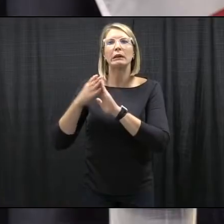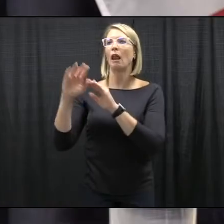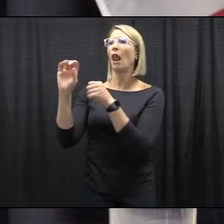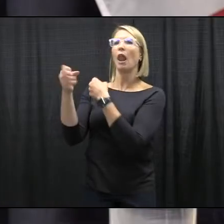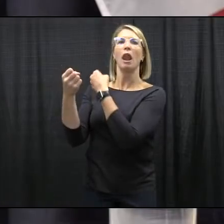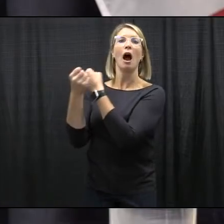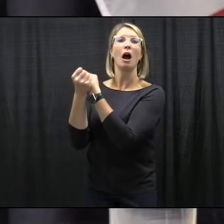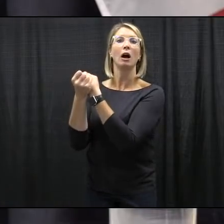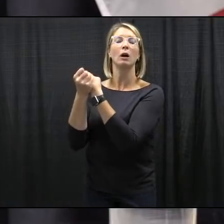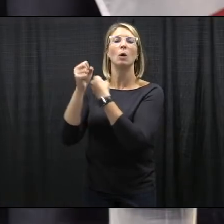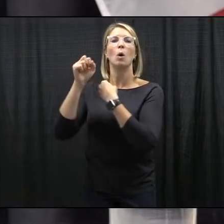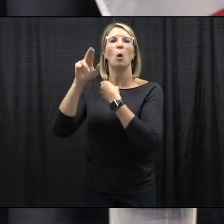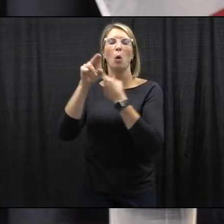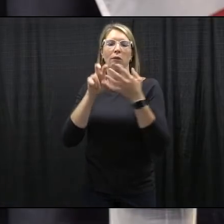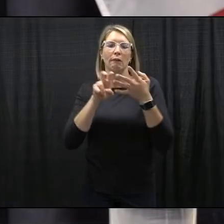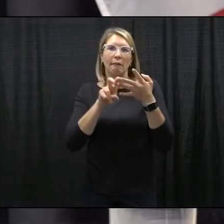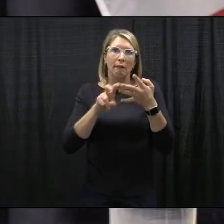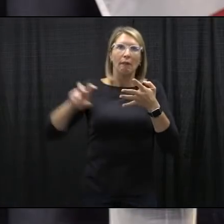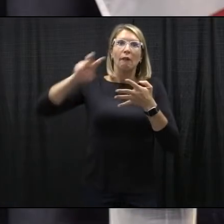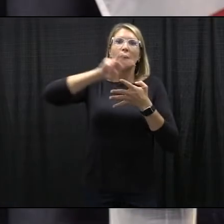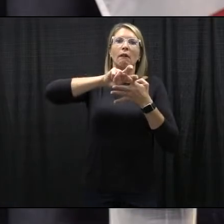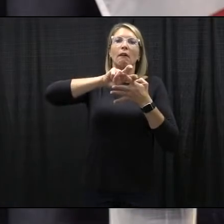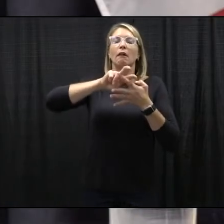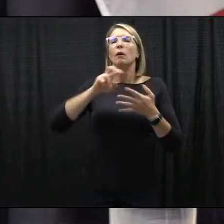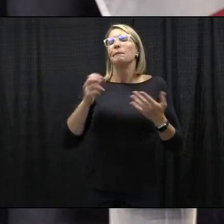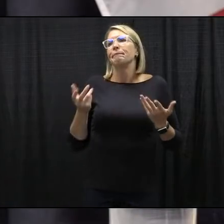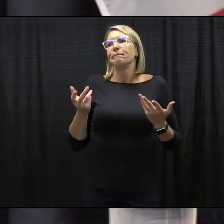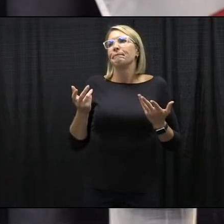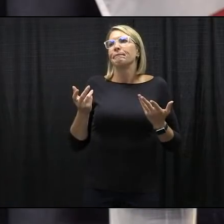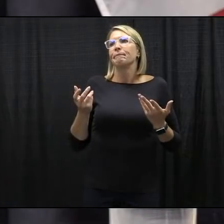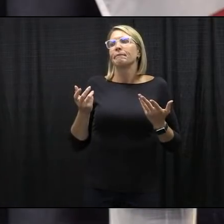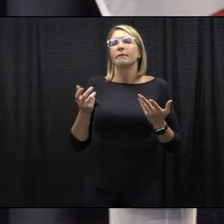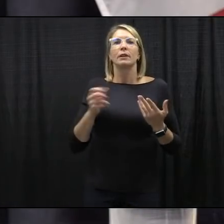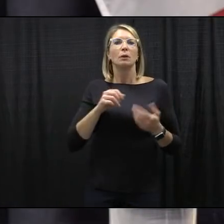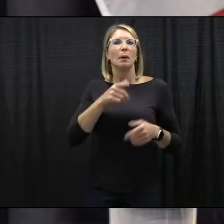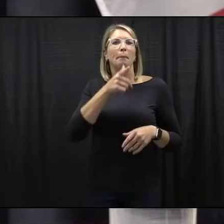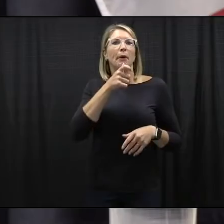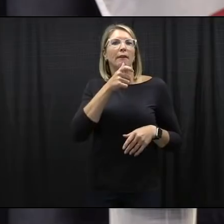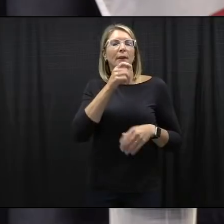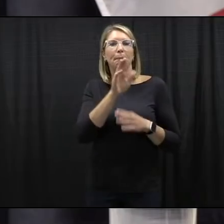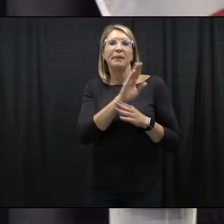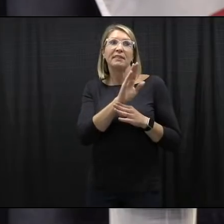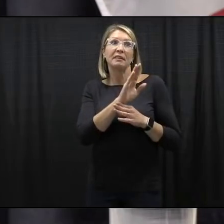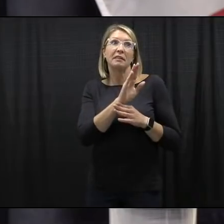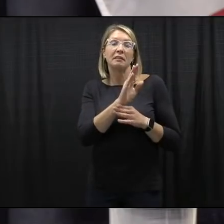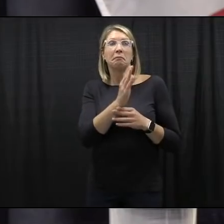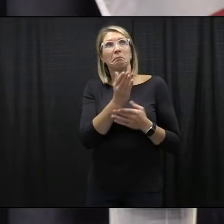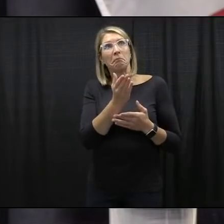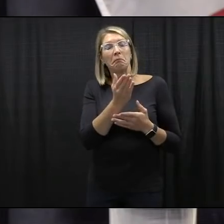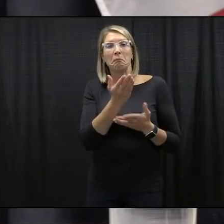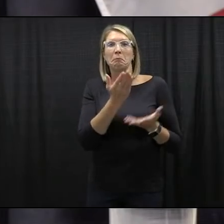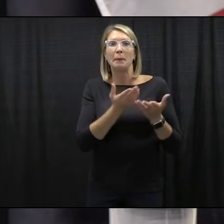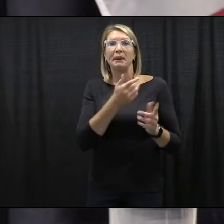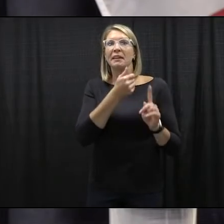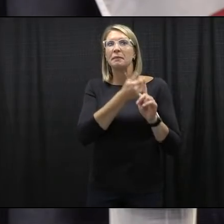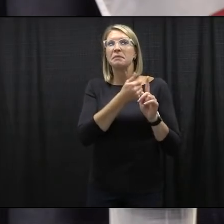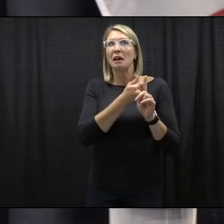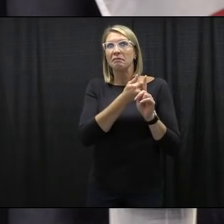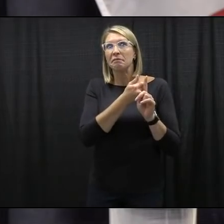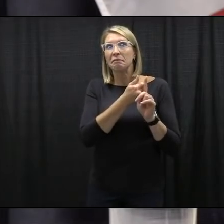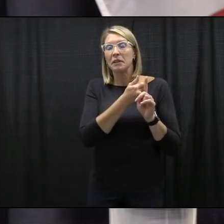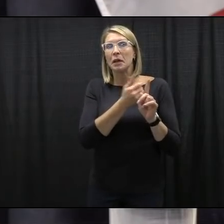those circumstances would allow some businesses or some activities that would otherwise have been